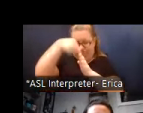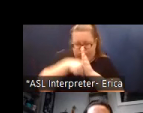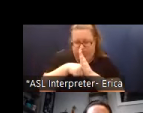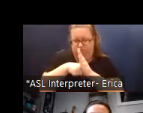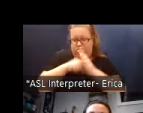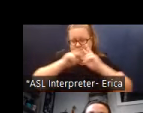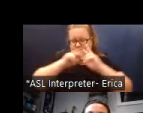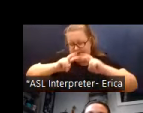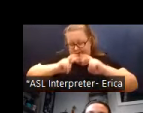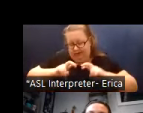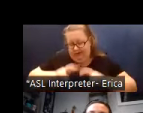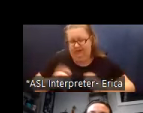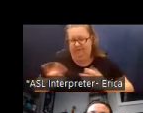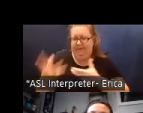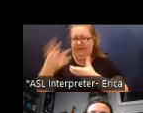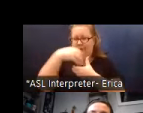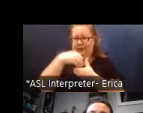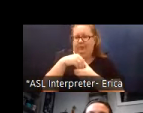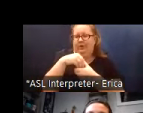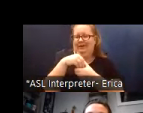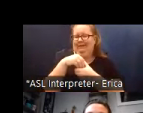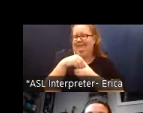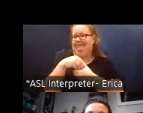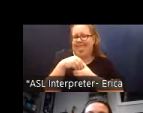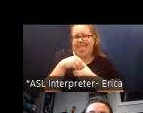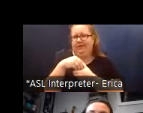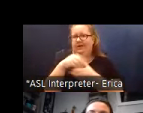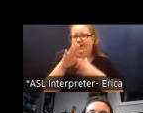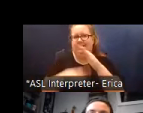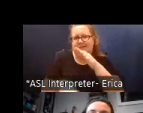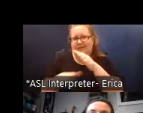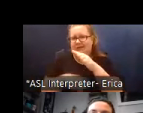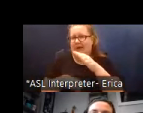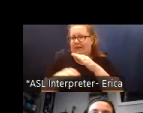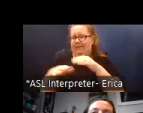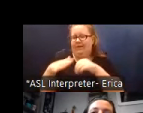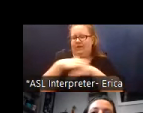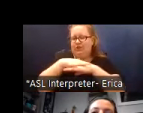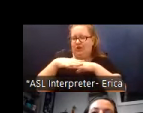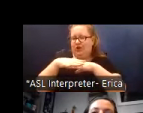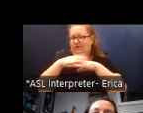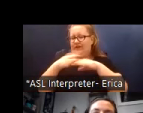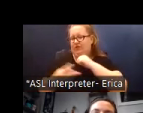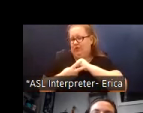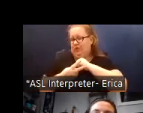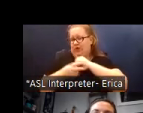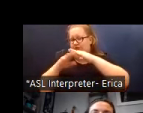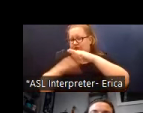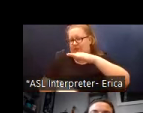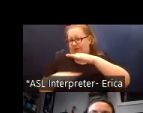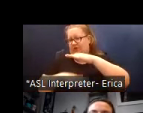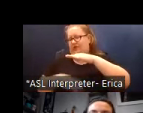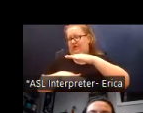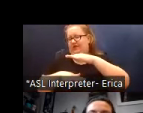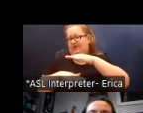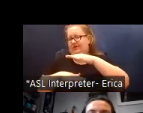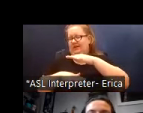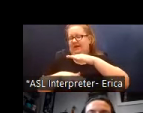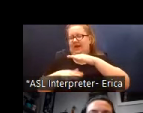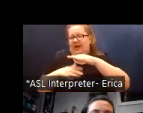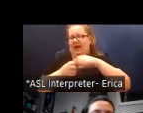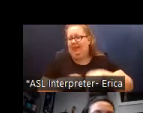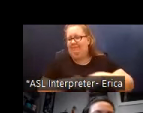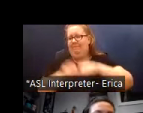at incorporating subsurface storage below the surface, obviously, and then pumping that